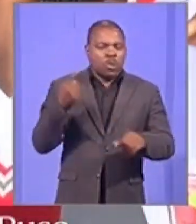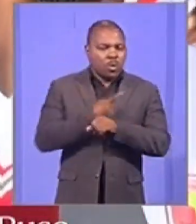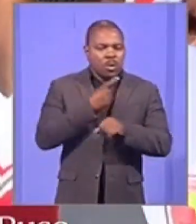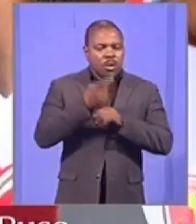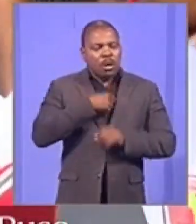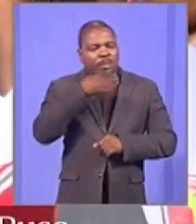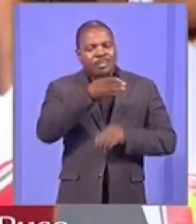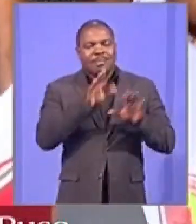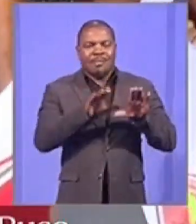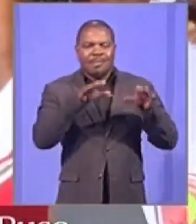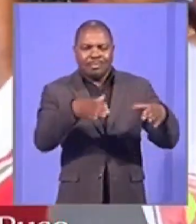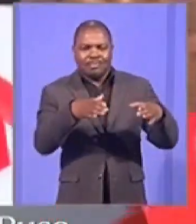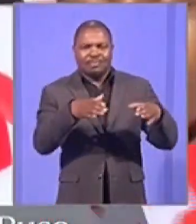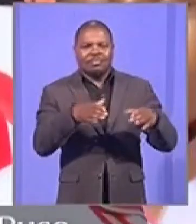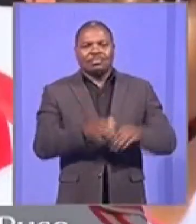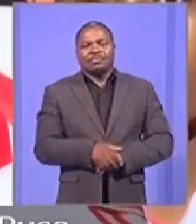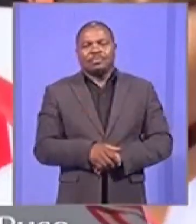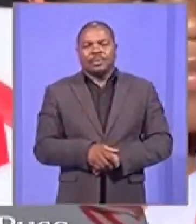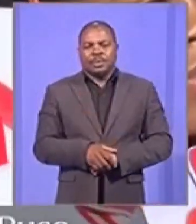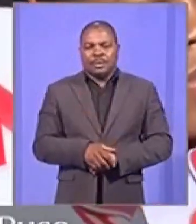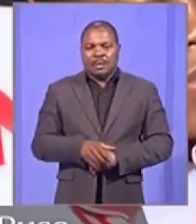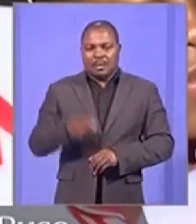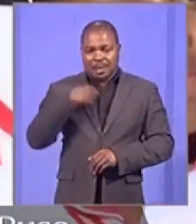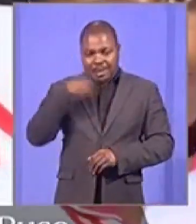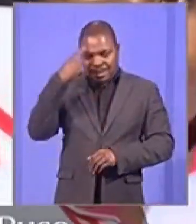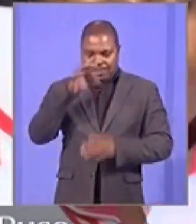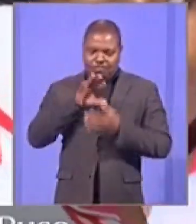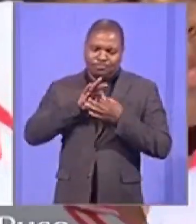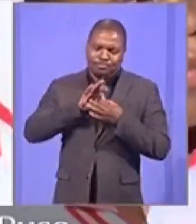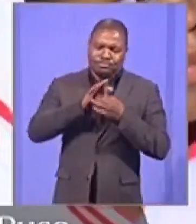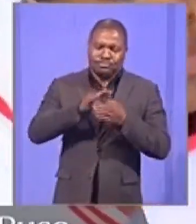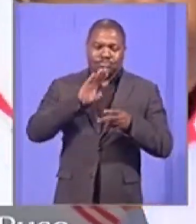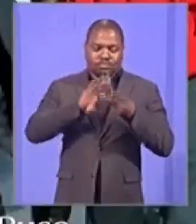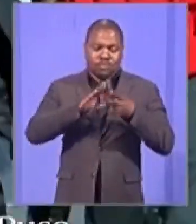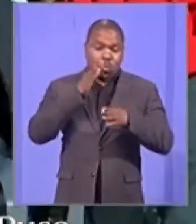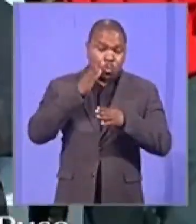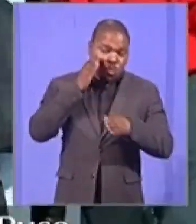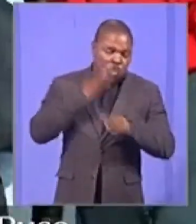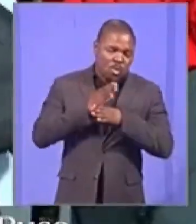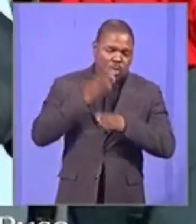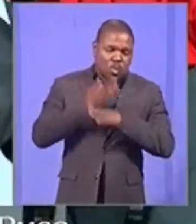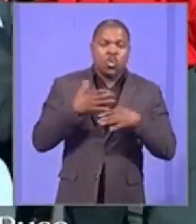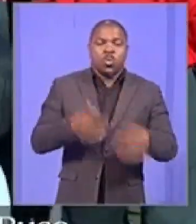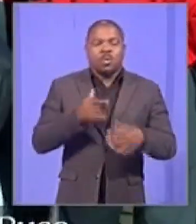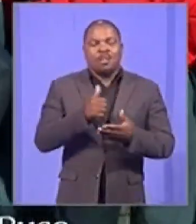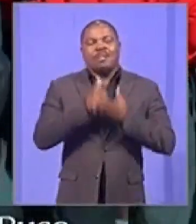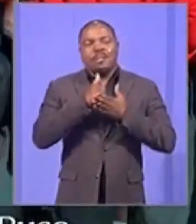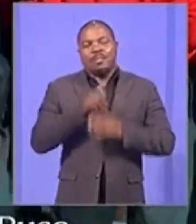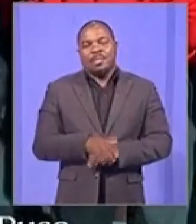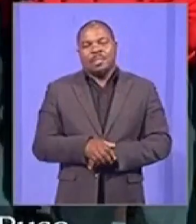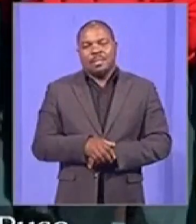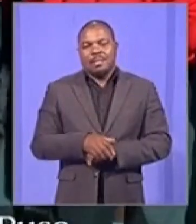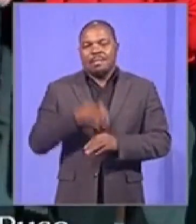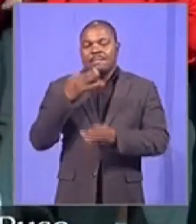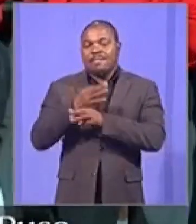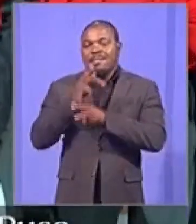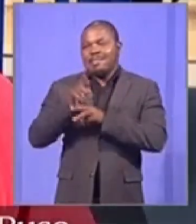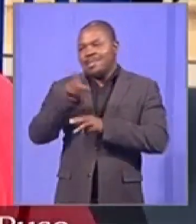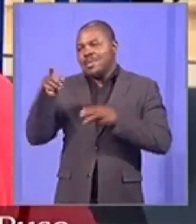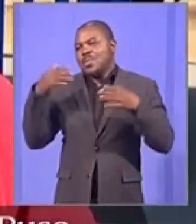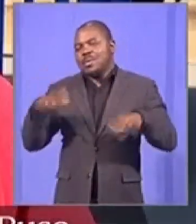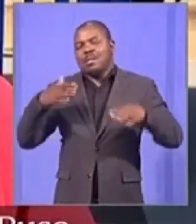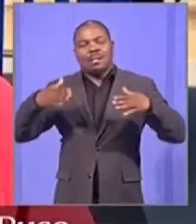classes, afternoon classes. I think dedication and hard work really paid off. Ga ile batsadi bona ba phophoma ka